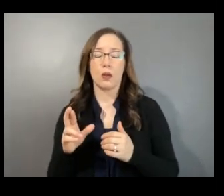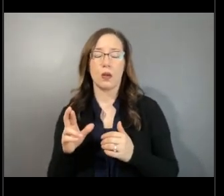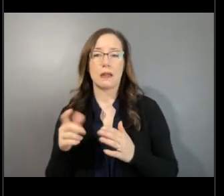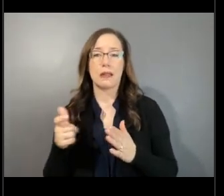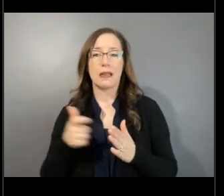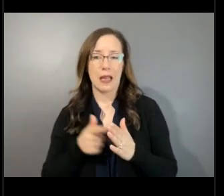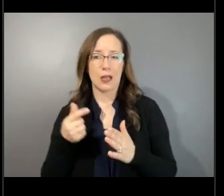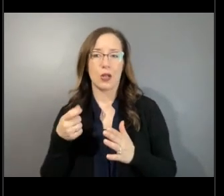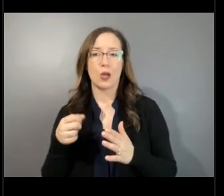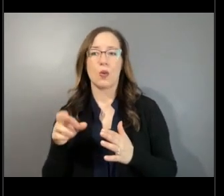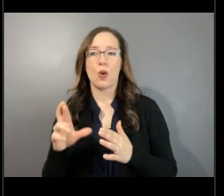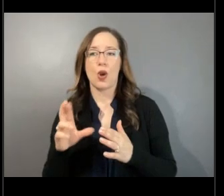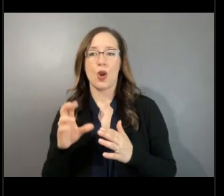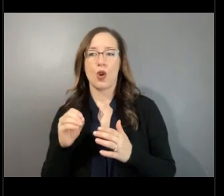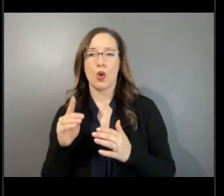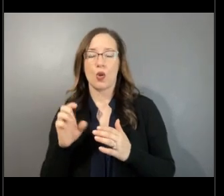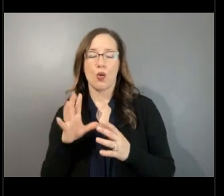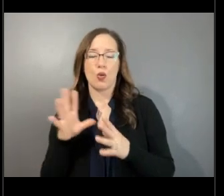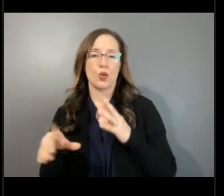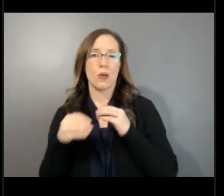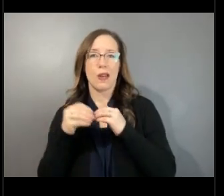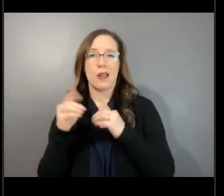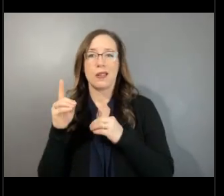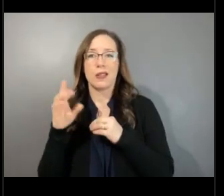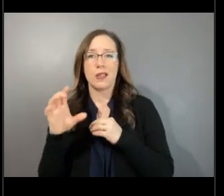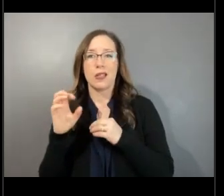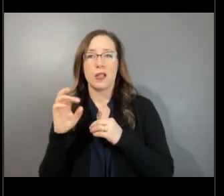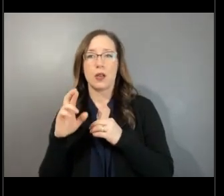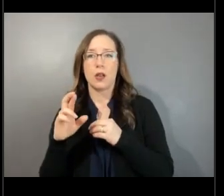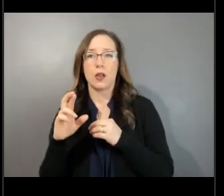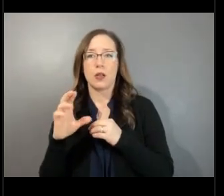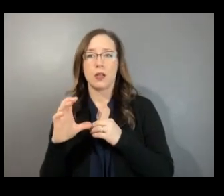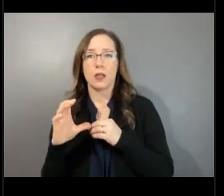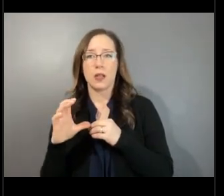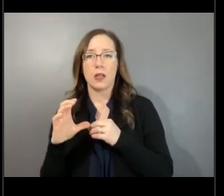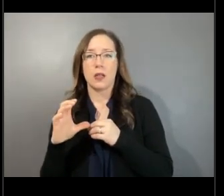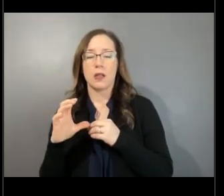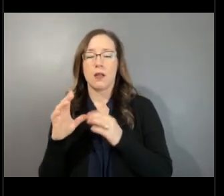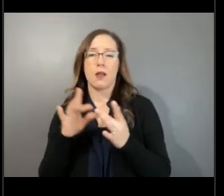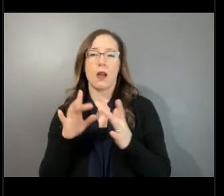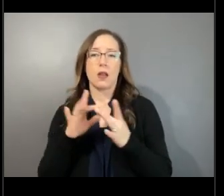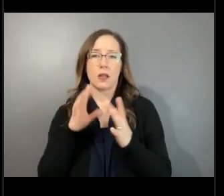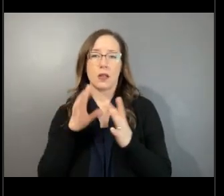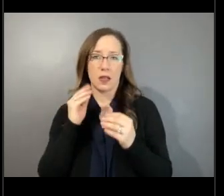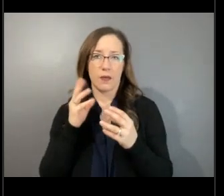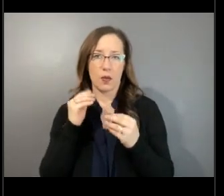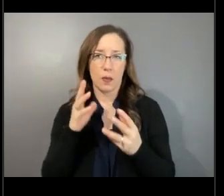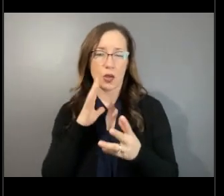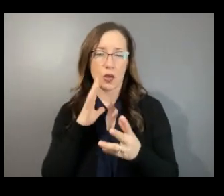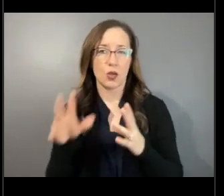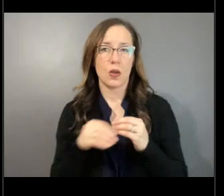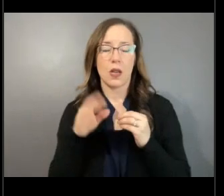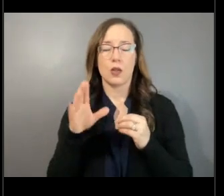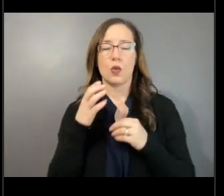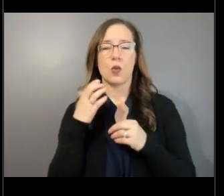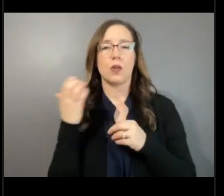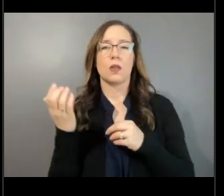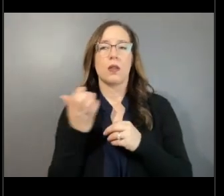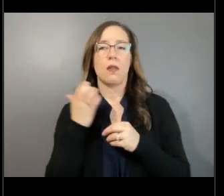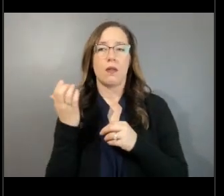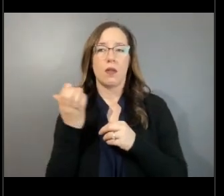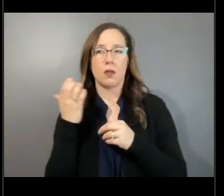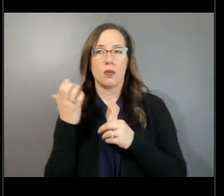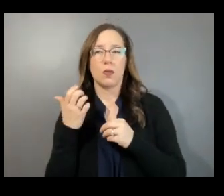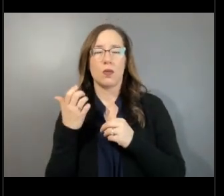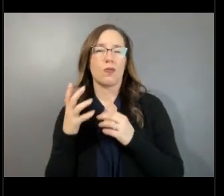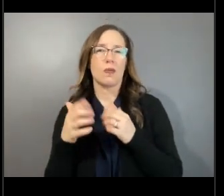code to add the DCRC's contact info to your cell phone's